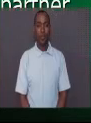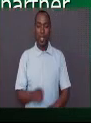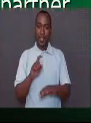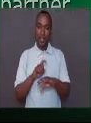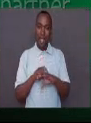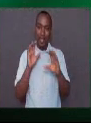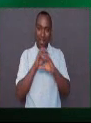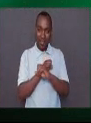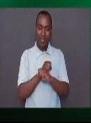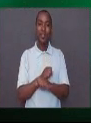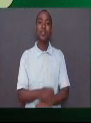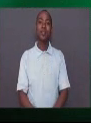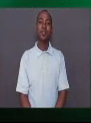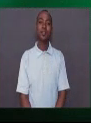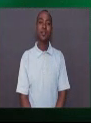Time's up.